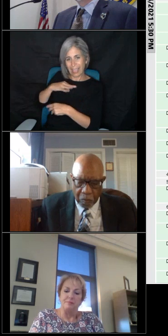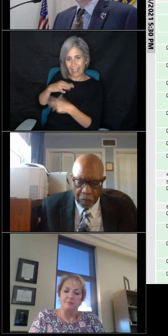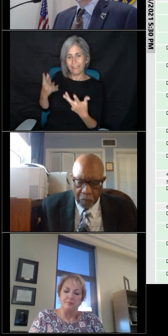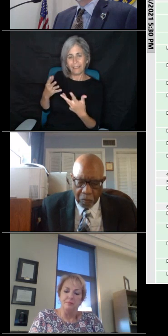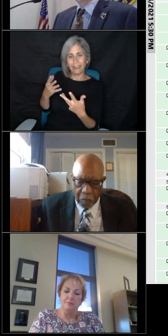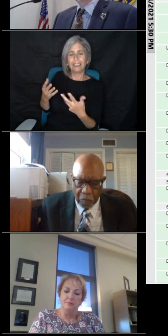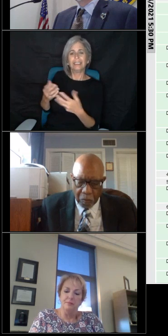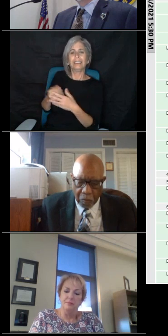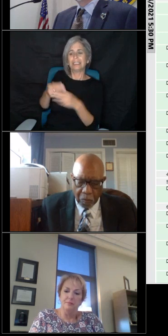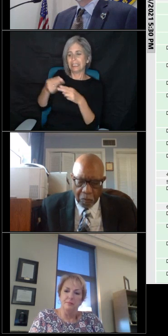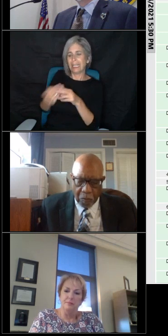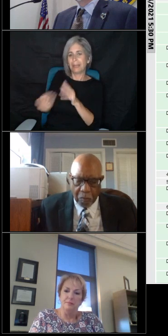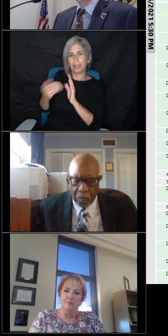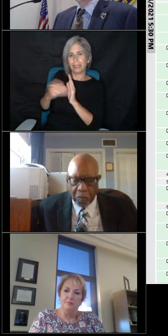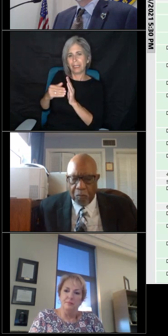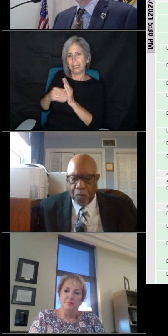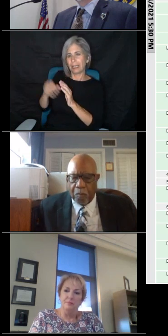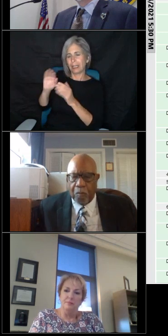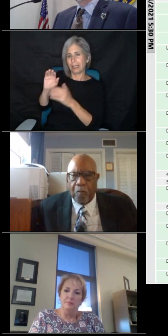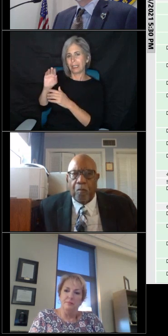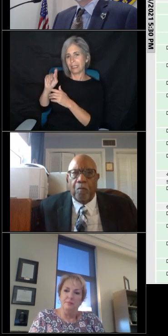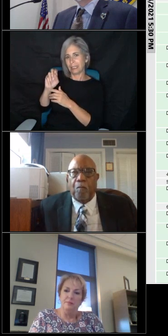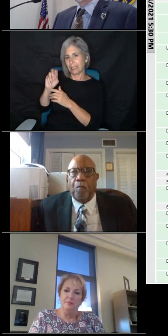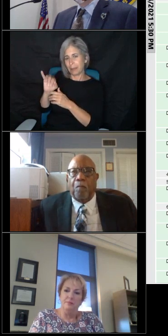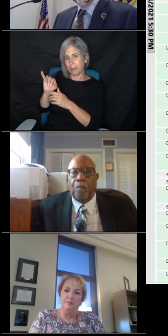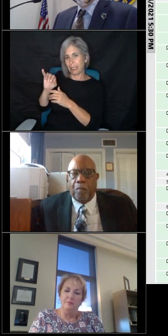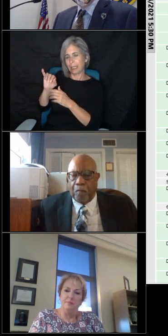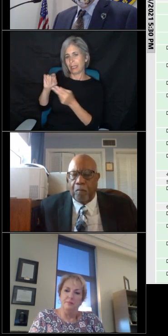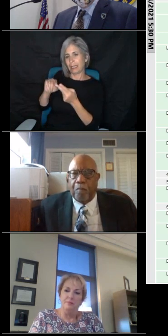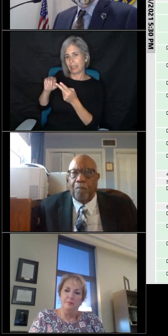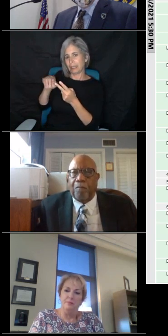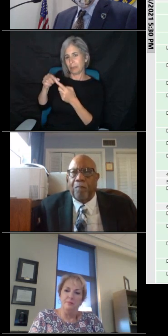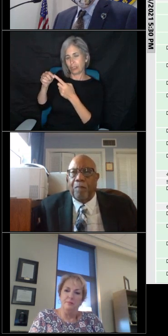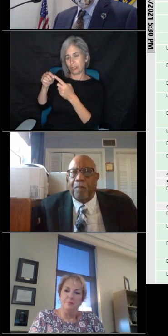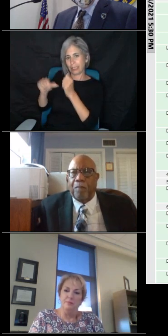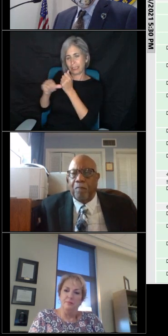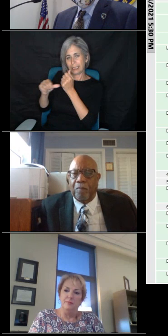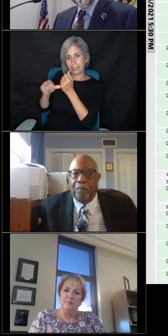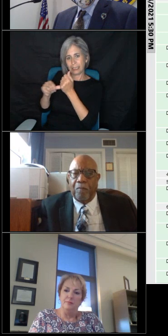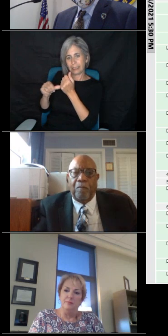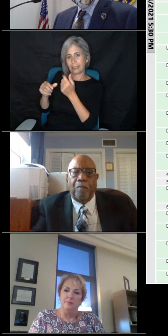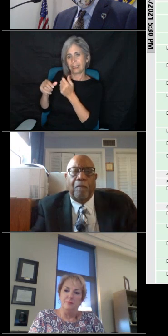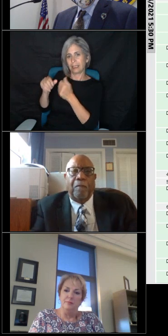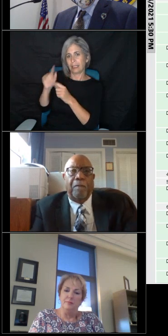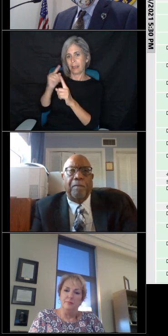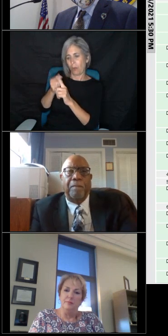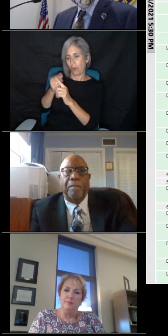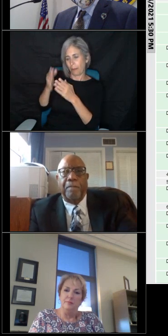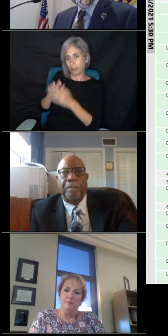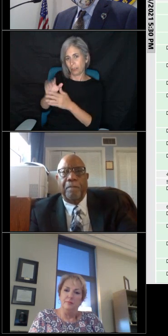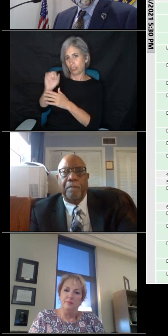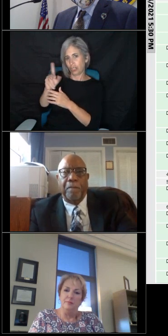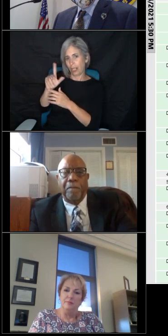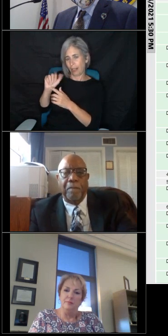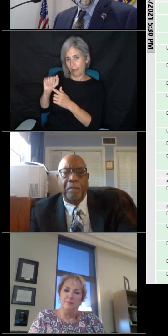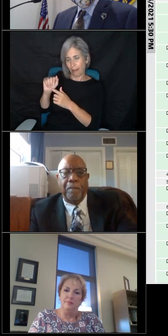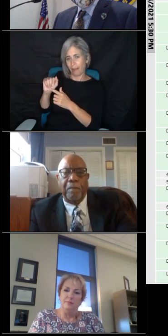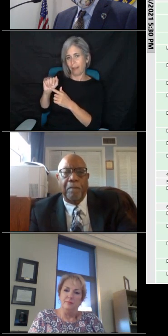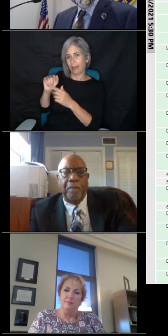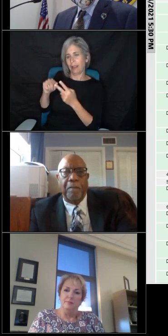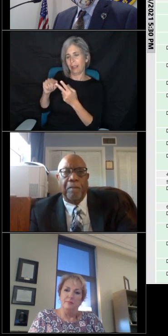to name their names again, Deputy City Clerk Tammy Stanzioni, Specialized Assistant and Cemetery Point Person Shayla Ellis, our